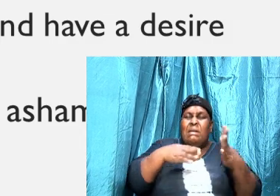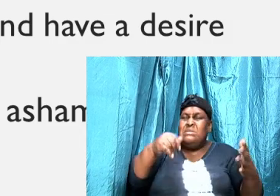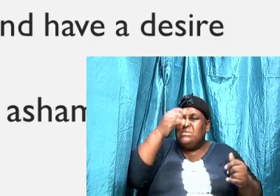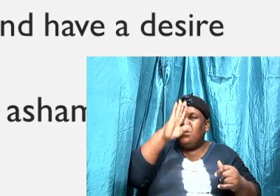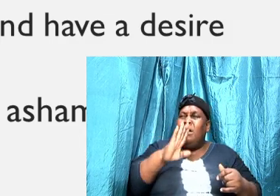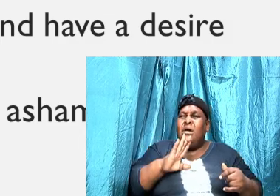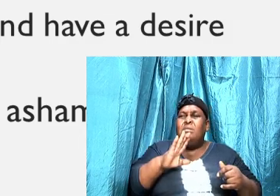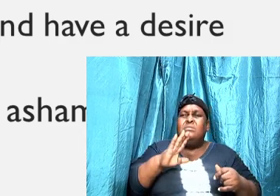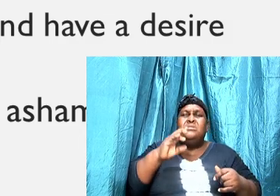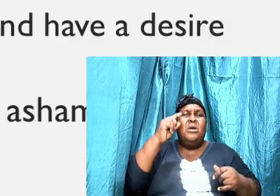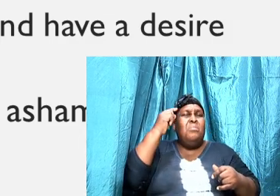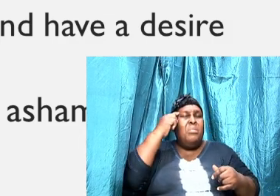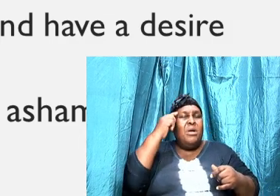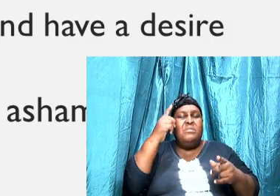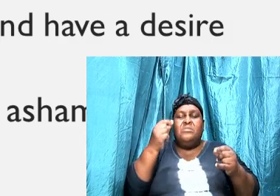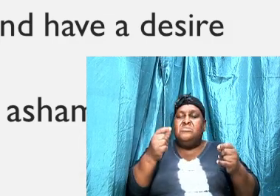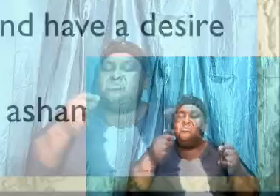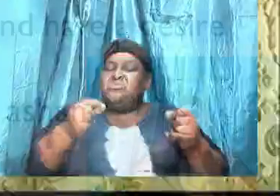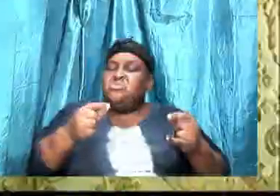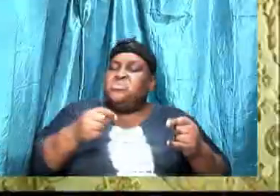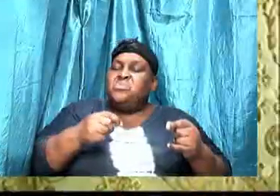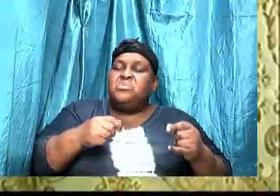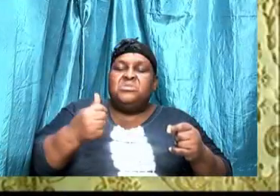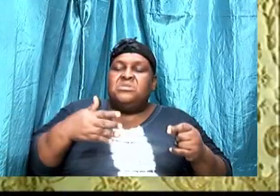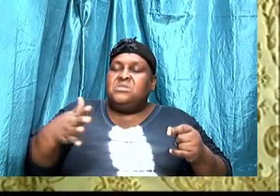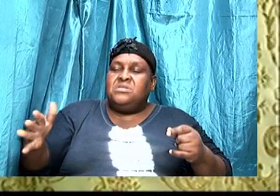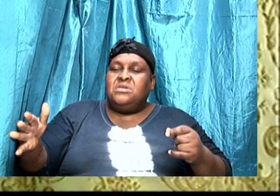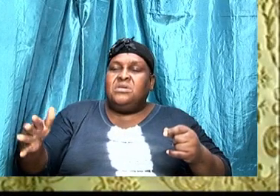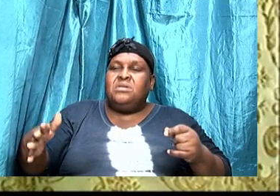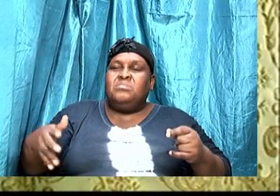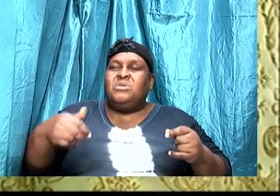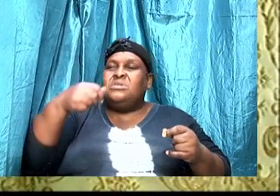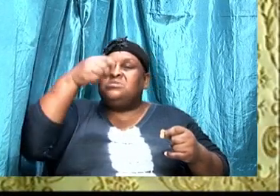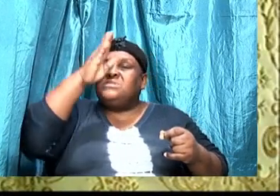because God is our moral compass, as it were.